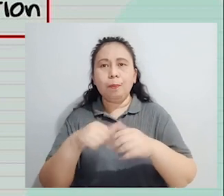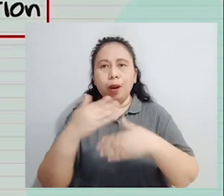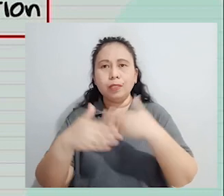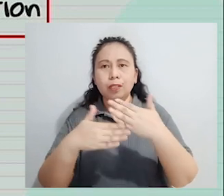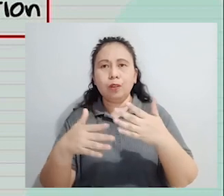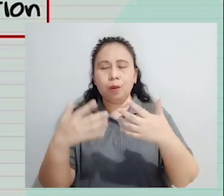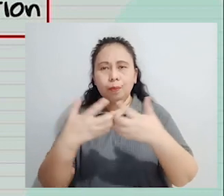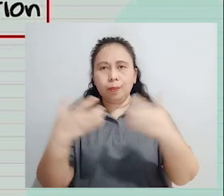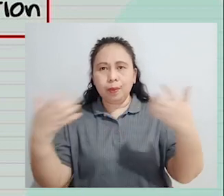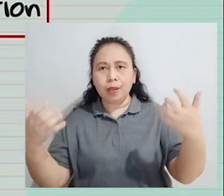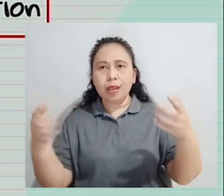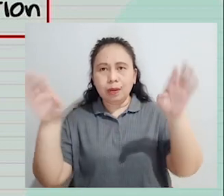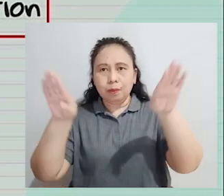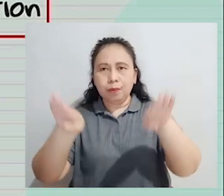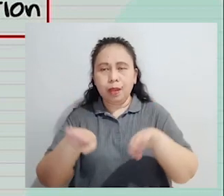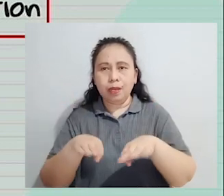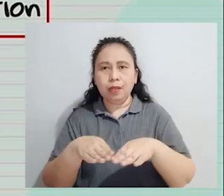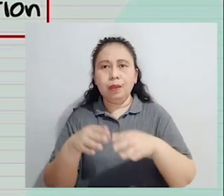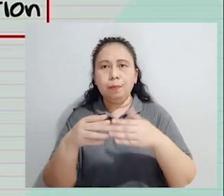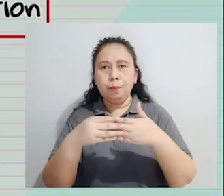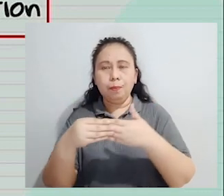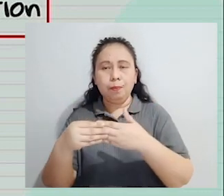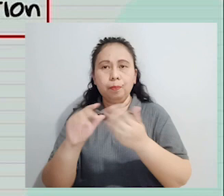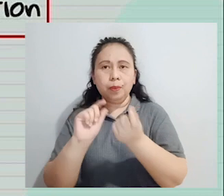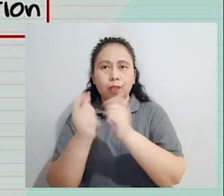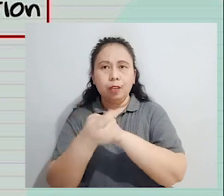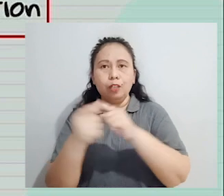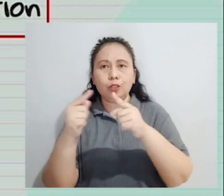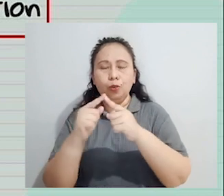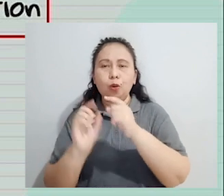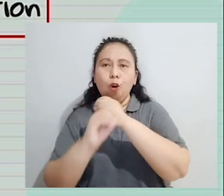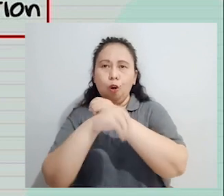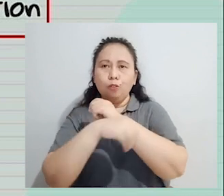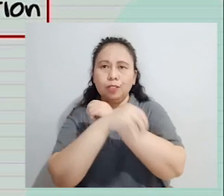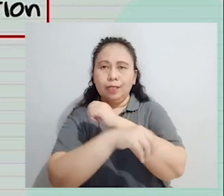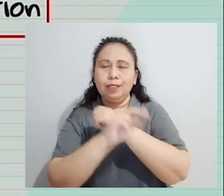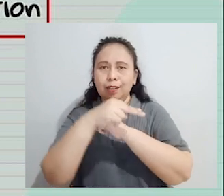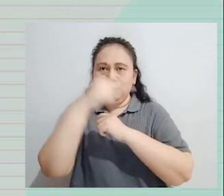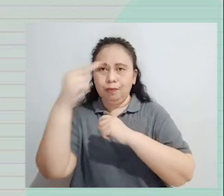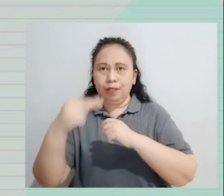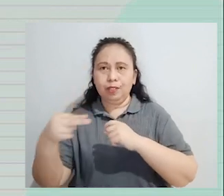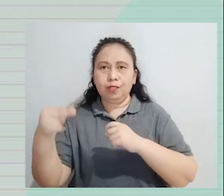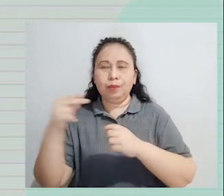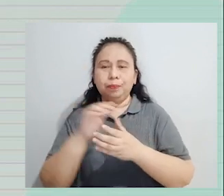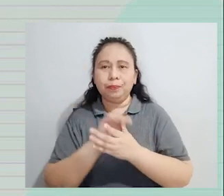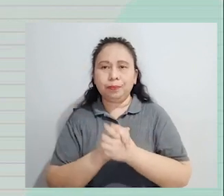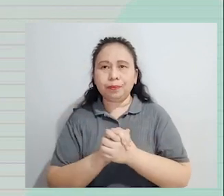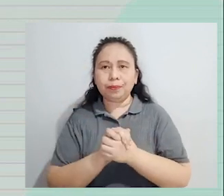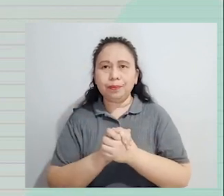divergence, the Rift Valley may eventually turn into Ocean Ridge.